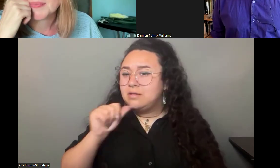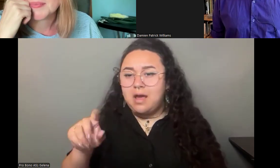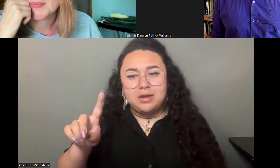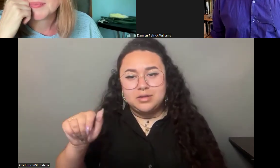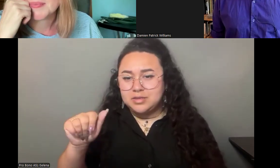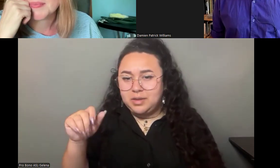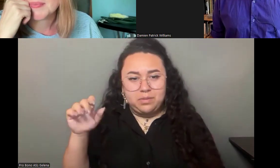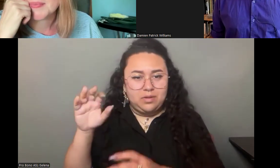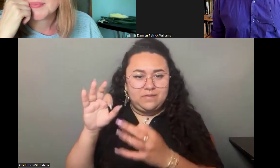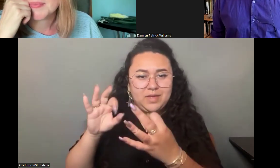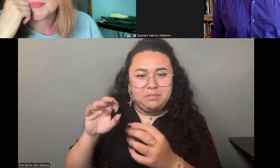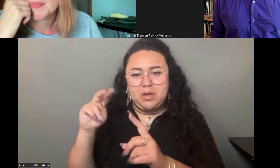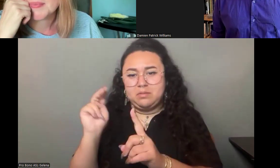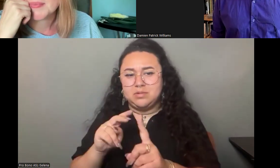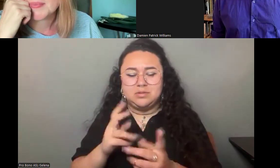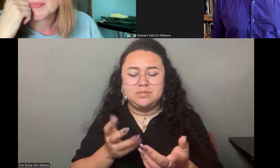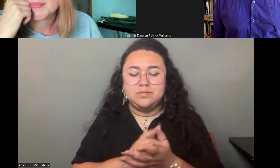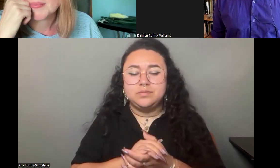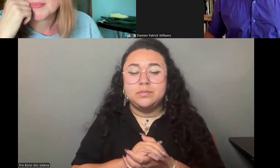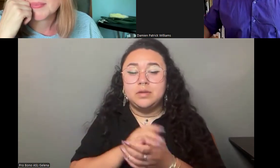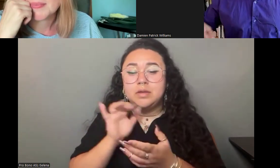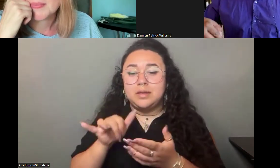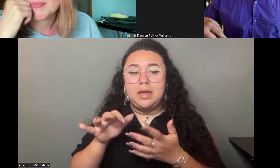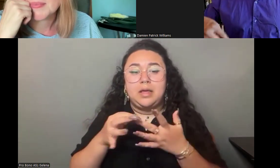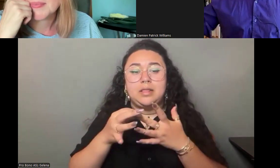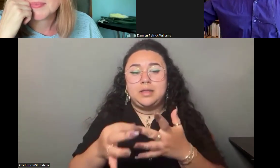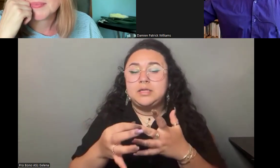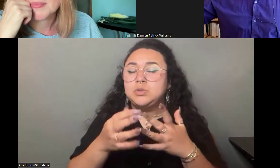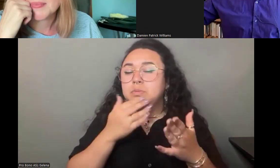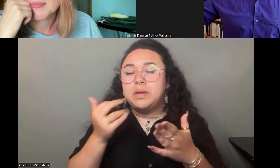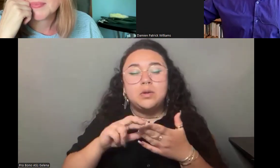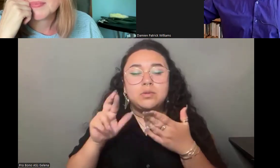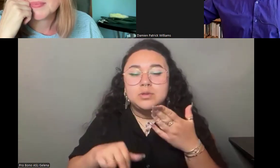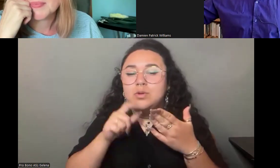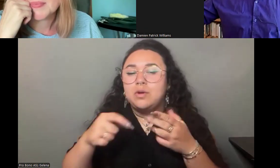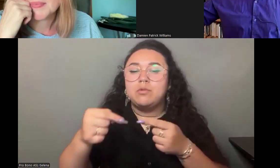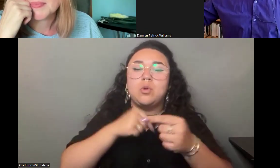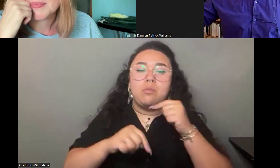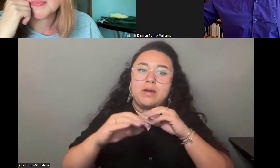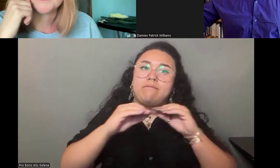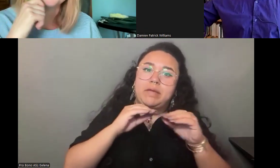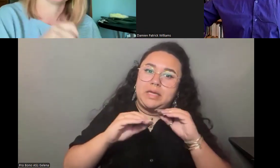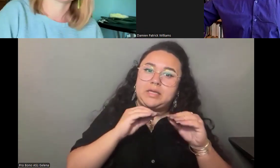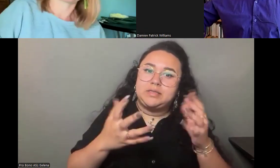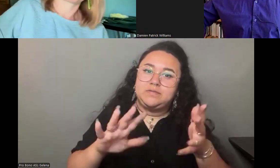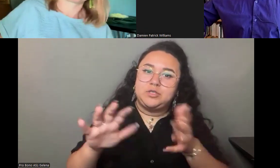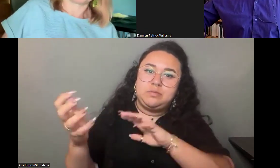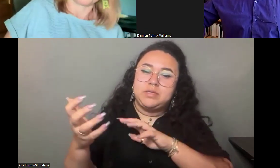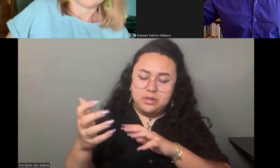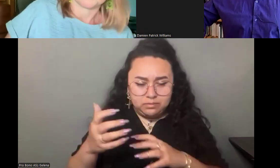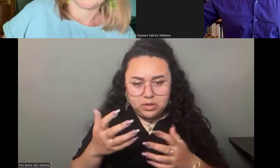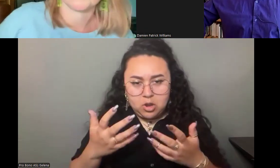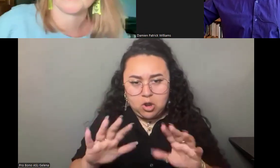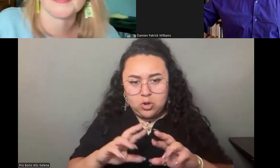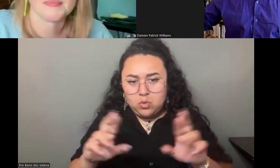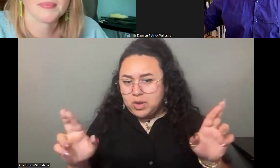And it leads to better outcomes that you don't then have to fix after they've gone wrong, which is yet